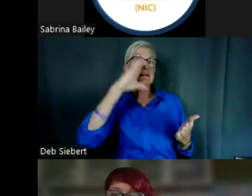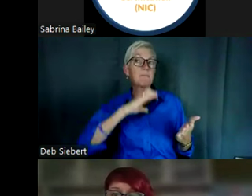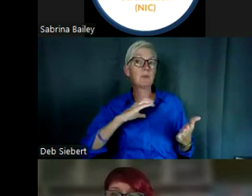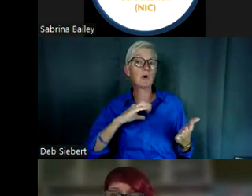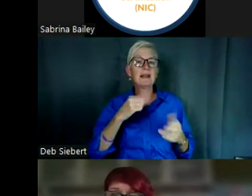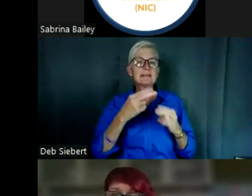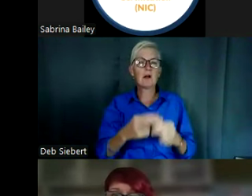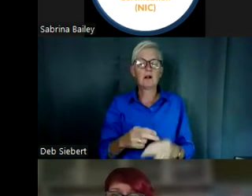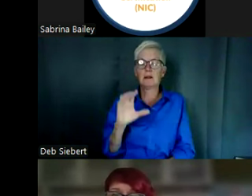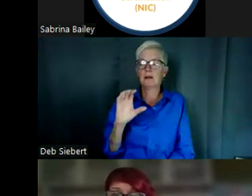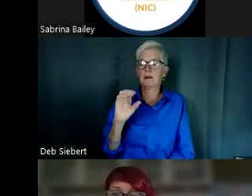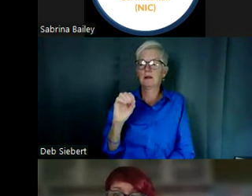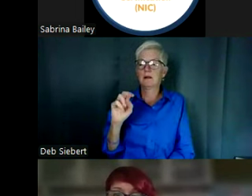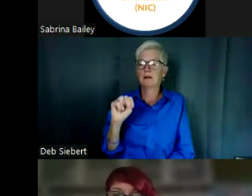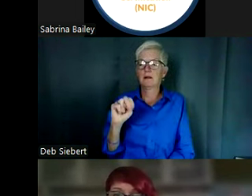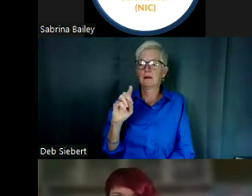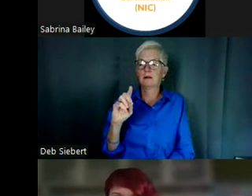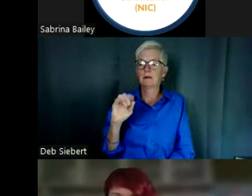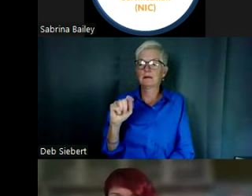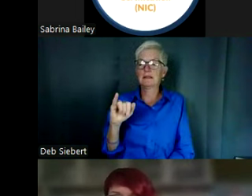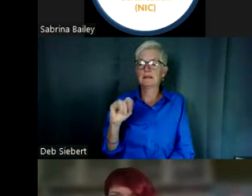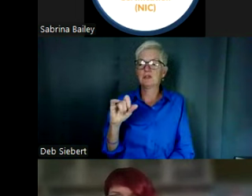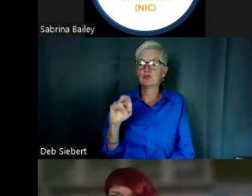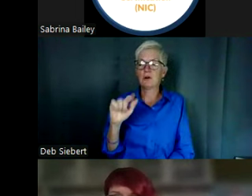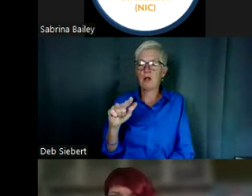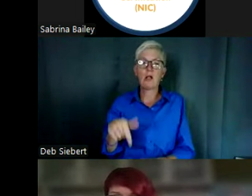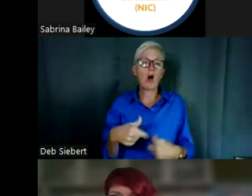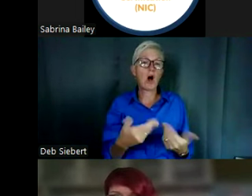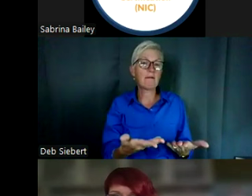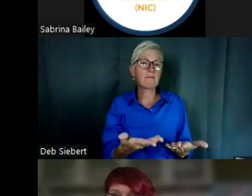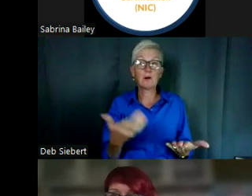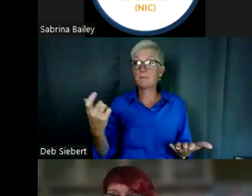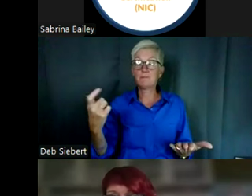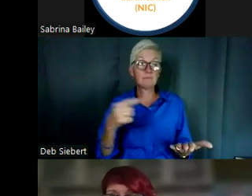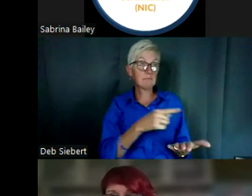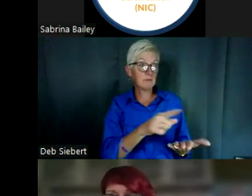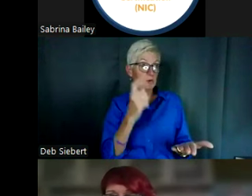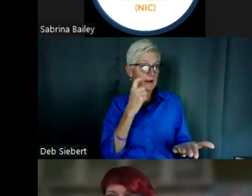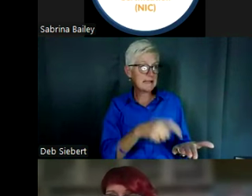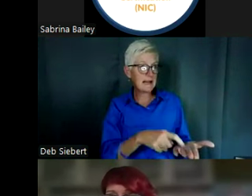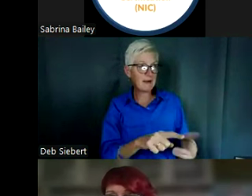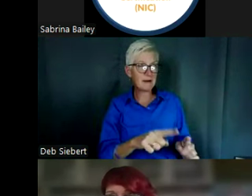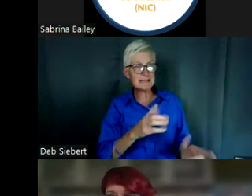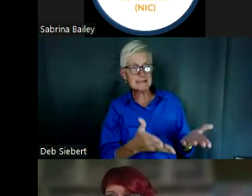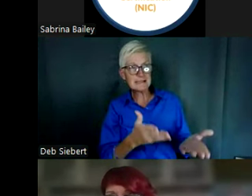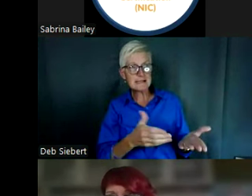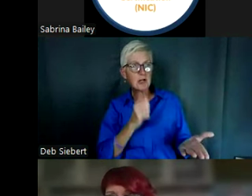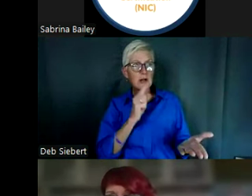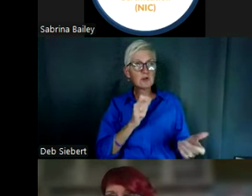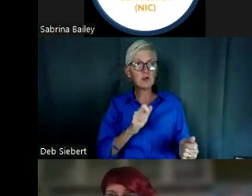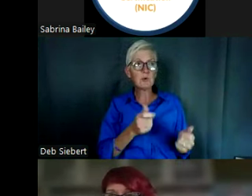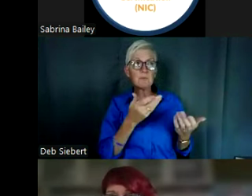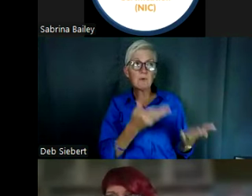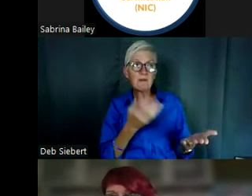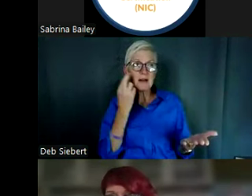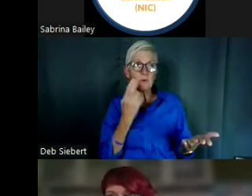offer of employment phase. This is where you have that employee identified and you're not quite sure whether you're going to be able to provide the accommodation or